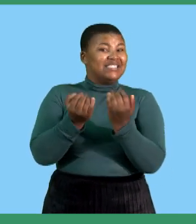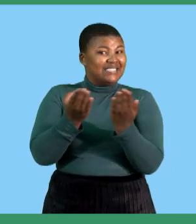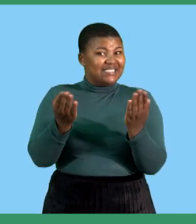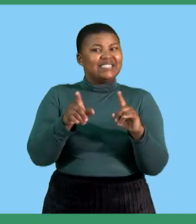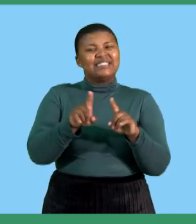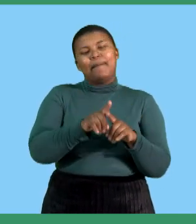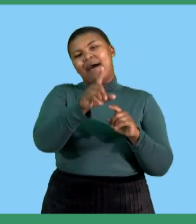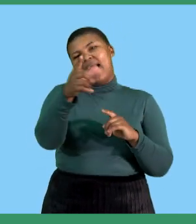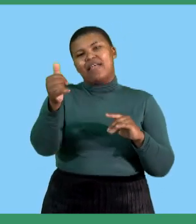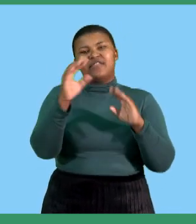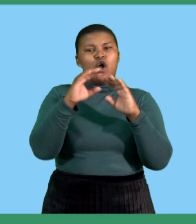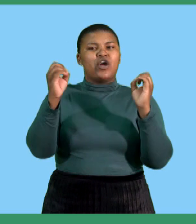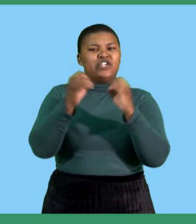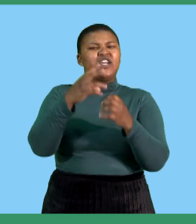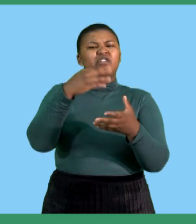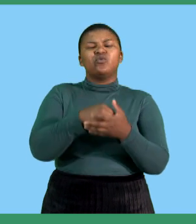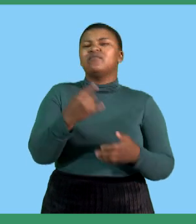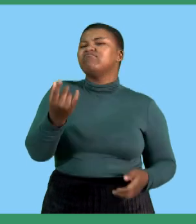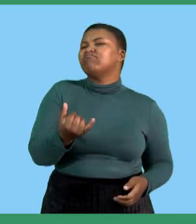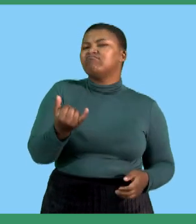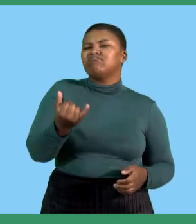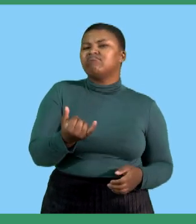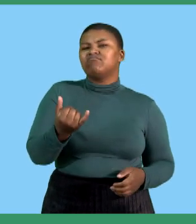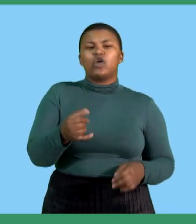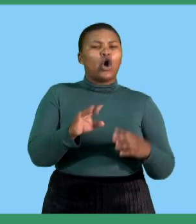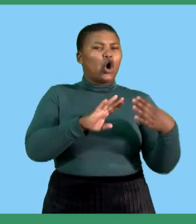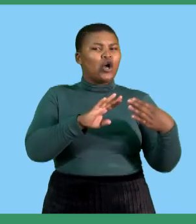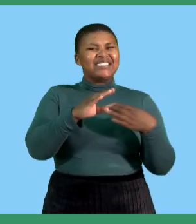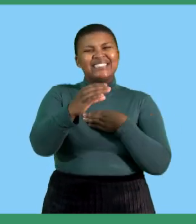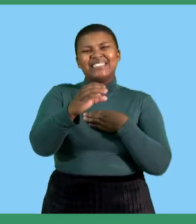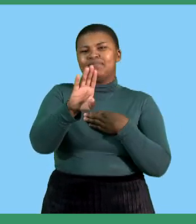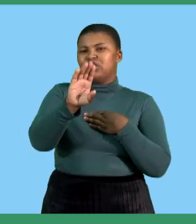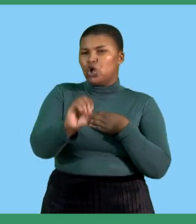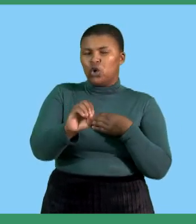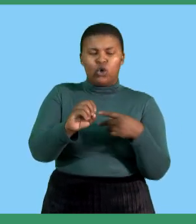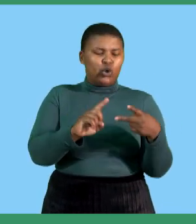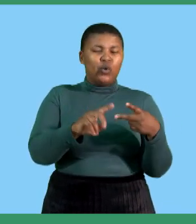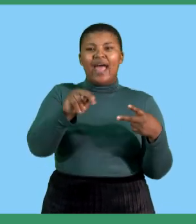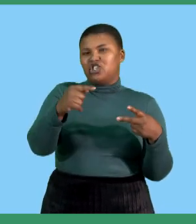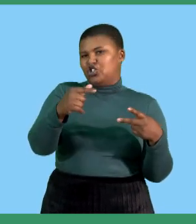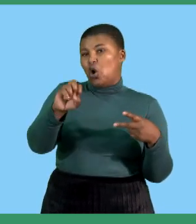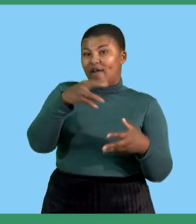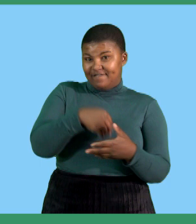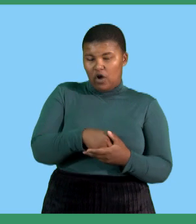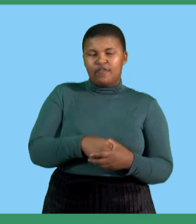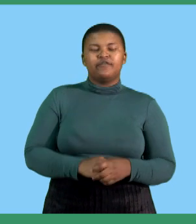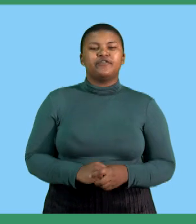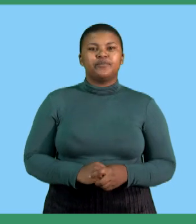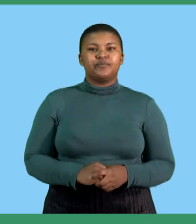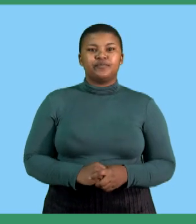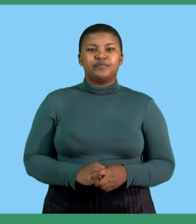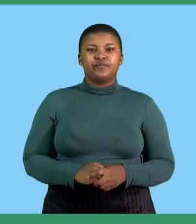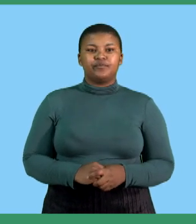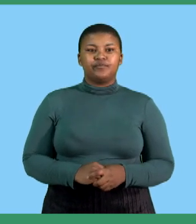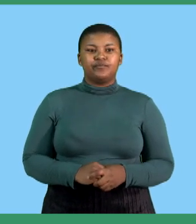other organizations, which include organizations like community-based organizations and